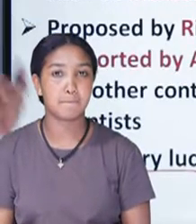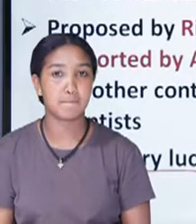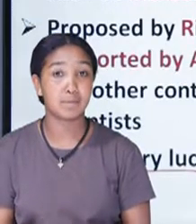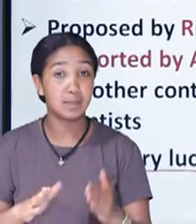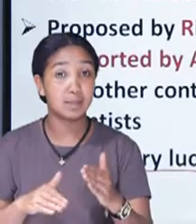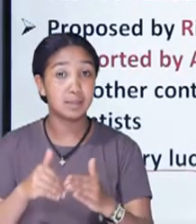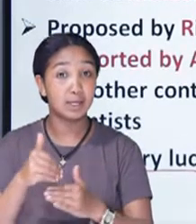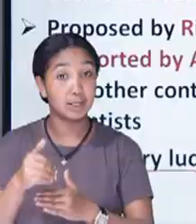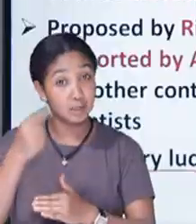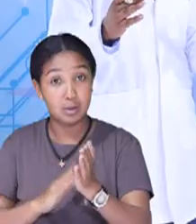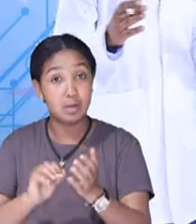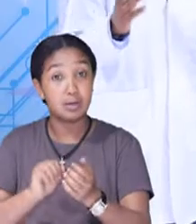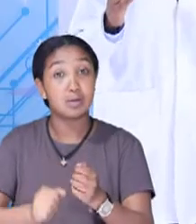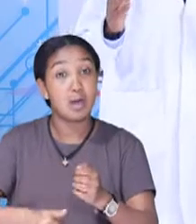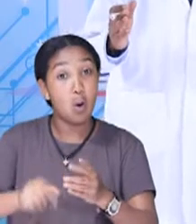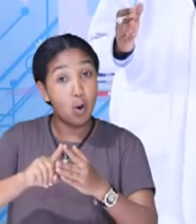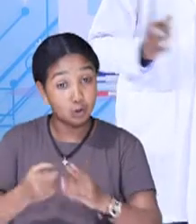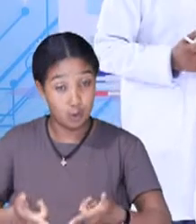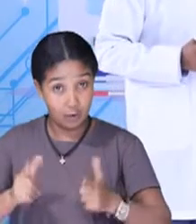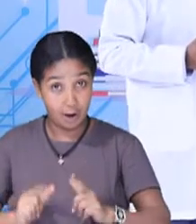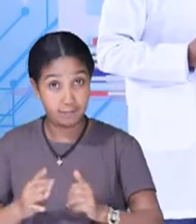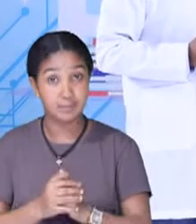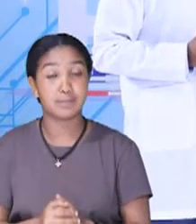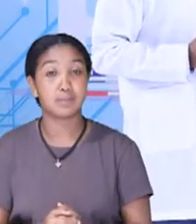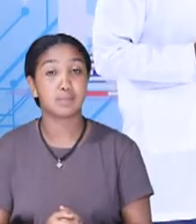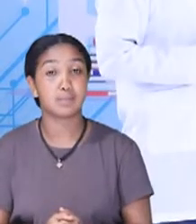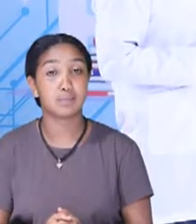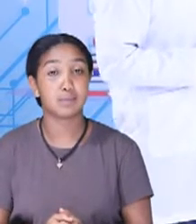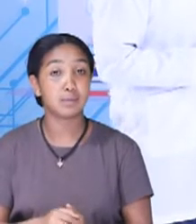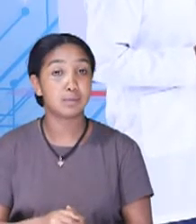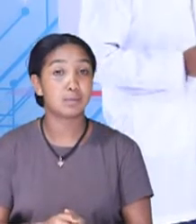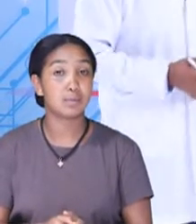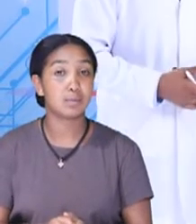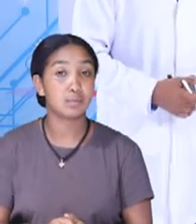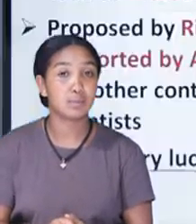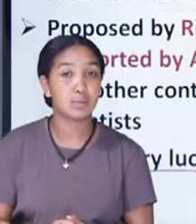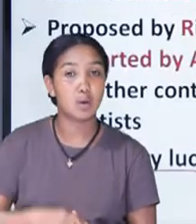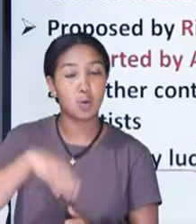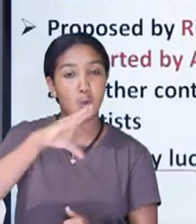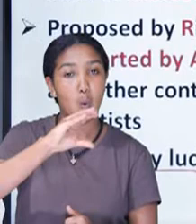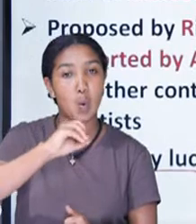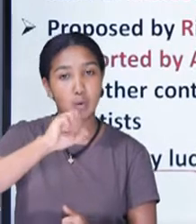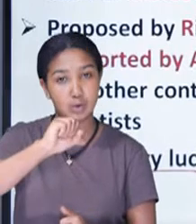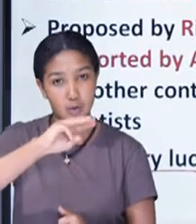The next theory on origin of life is cosmozoan